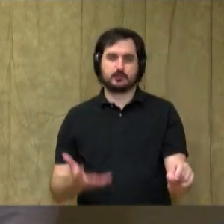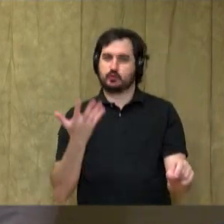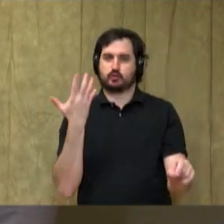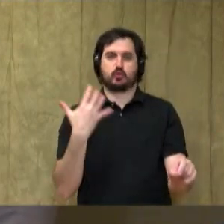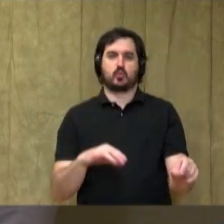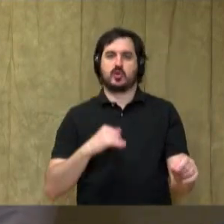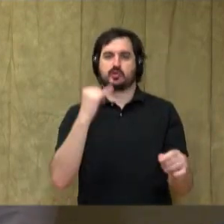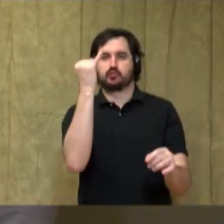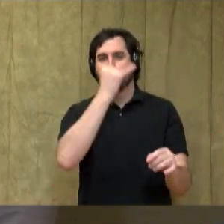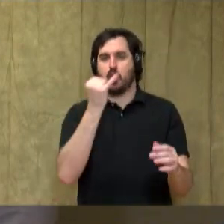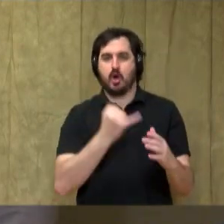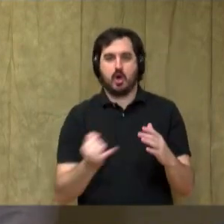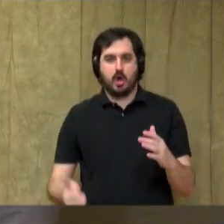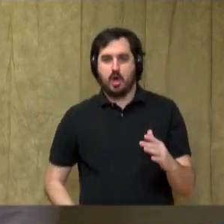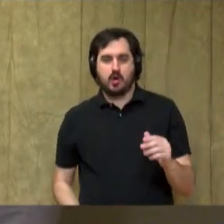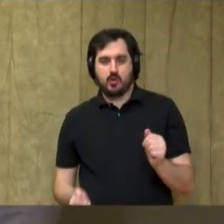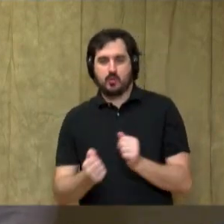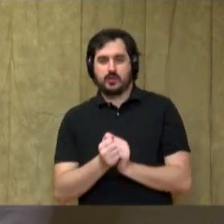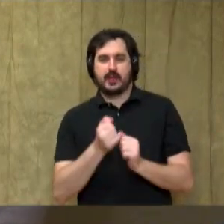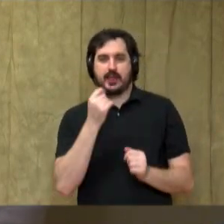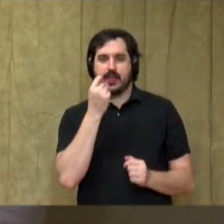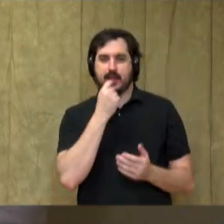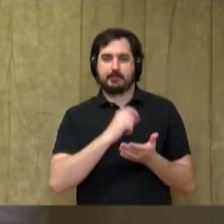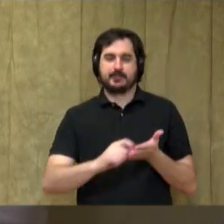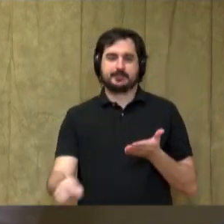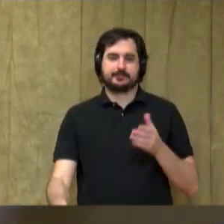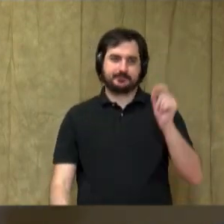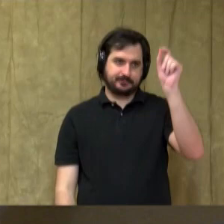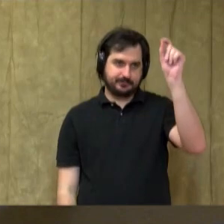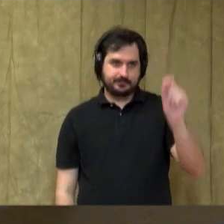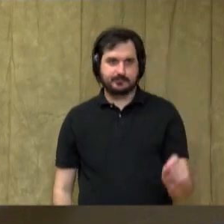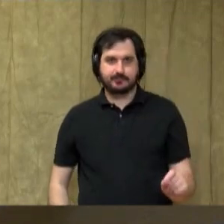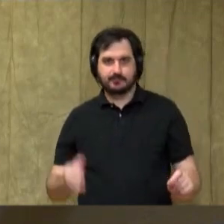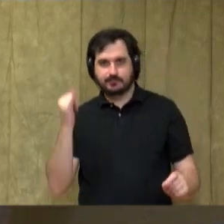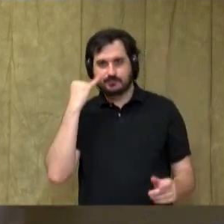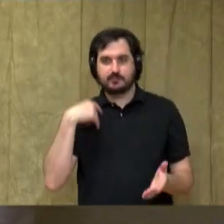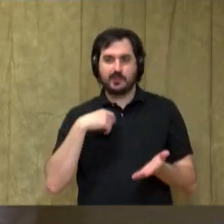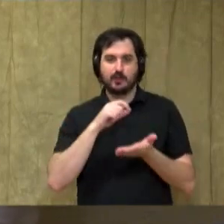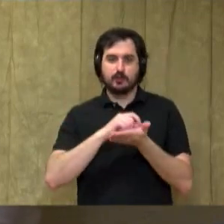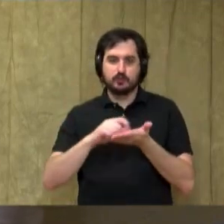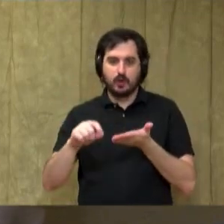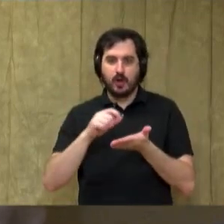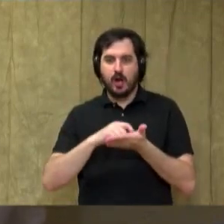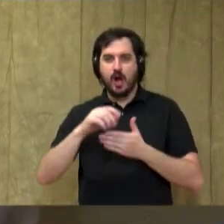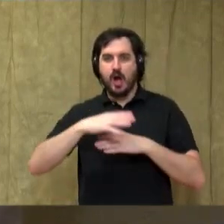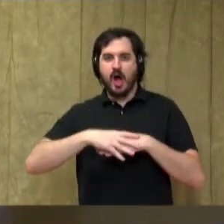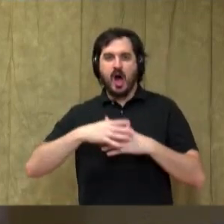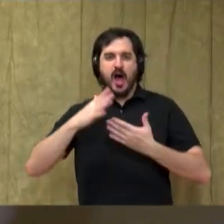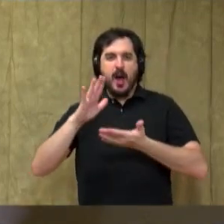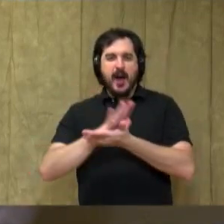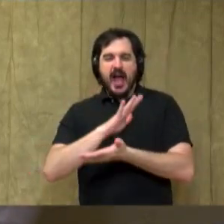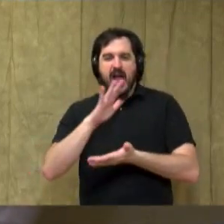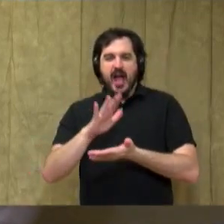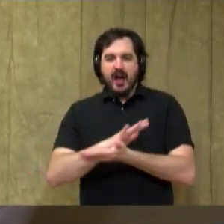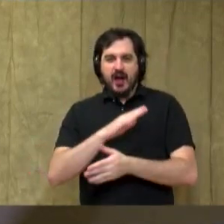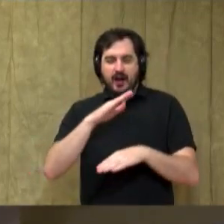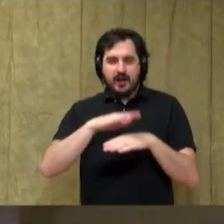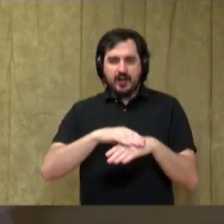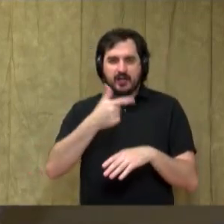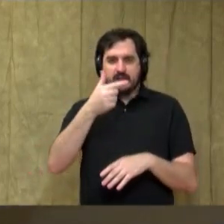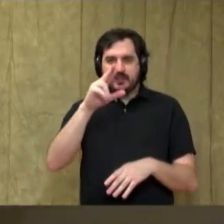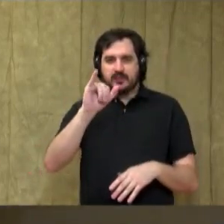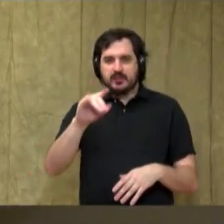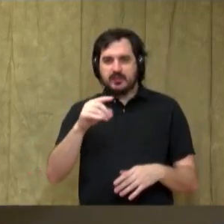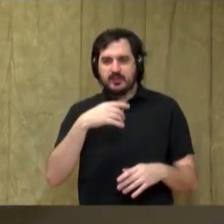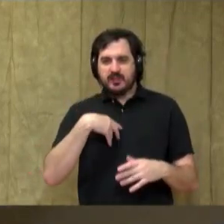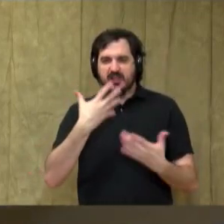of times we do that, and what happens is if we're always drawing on our graph paper or on the grid, it